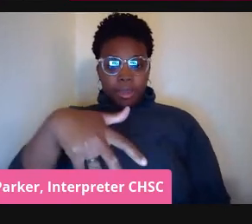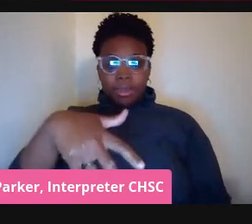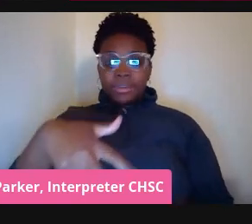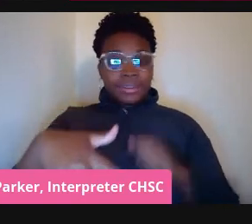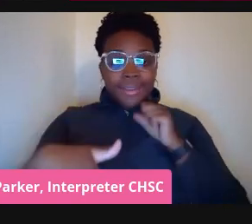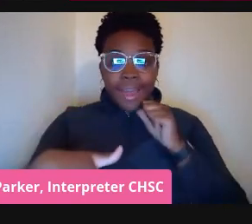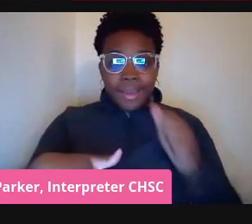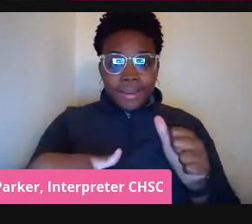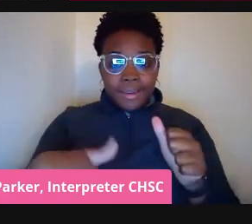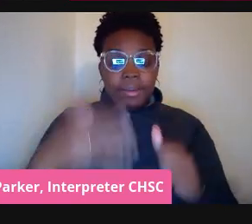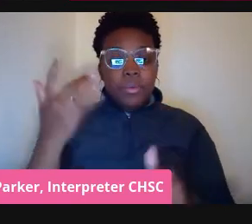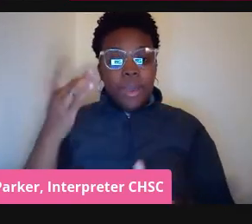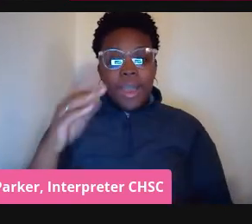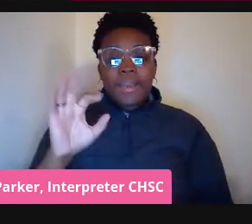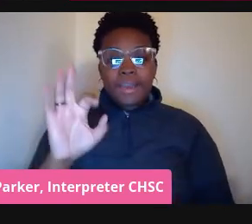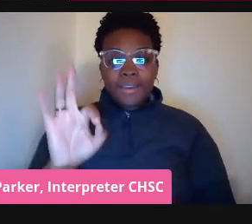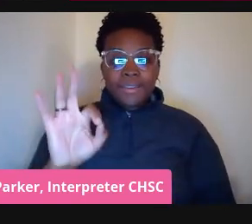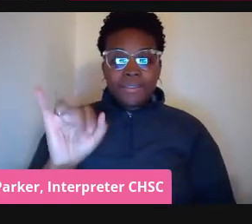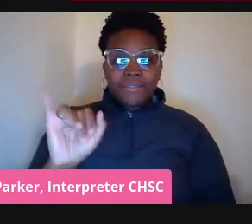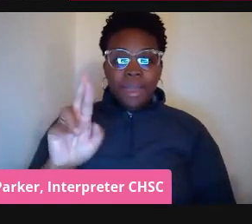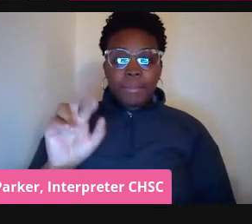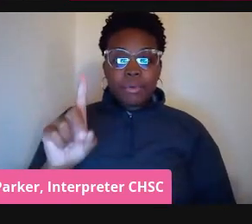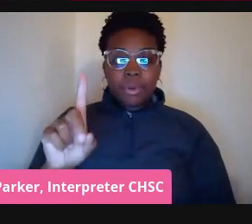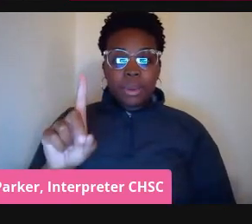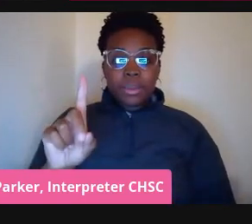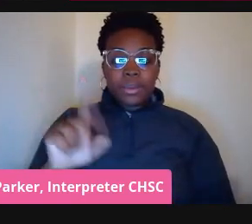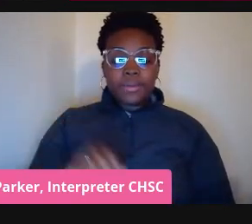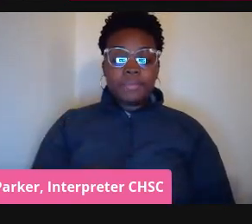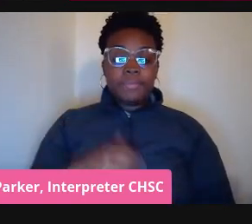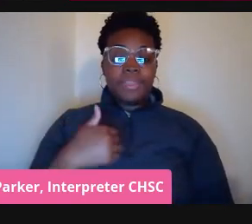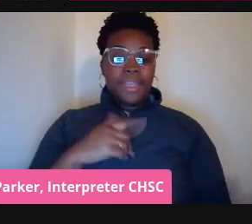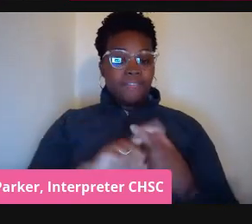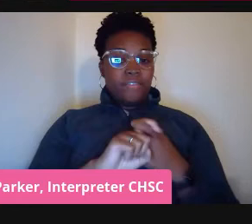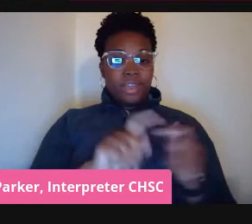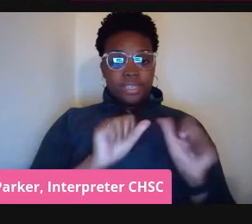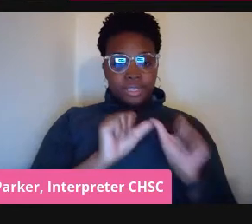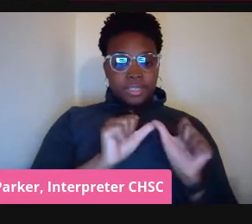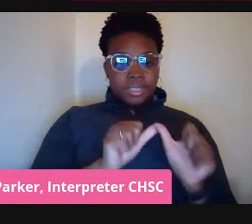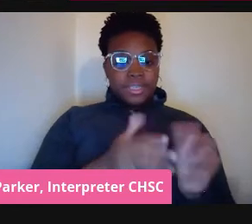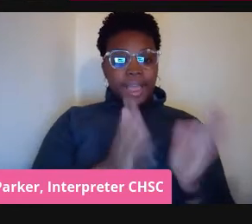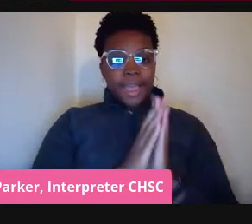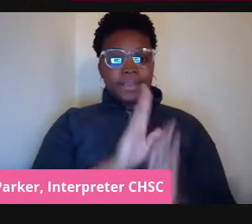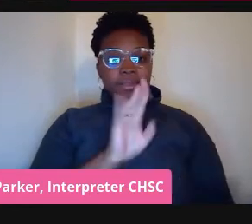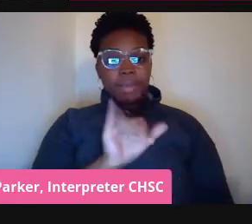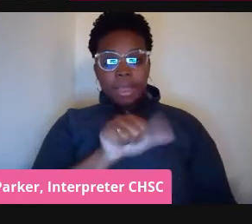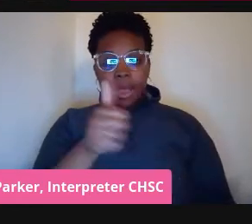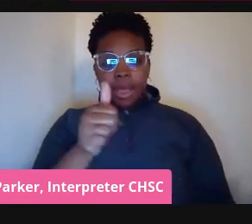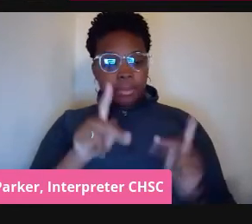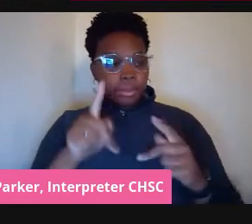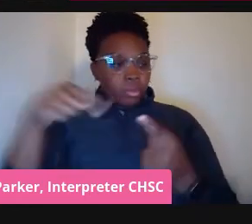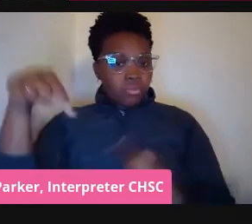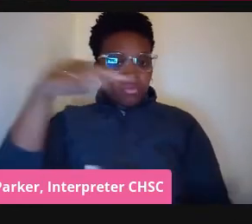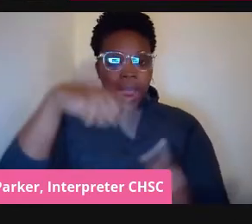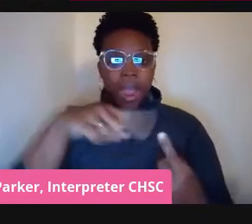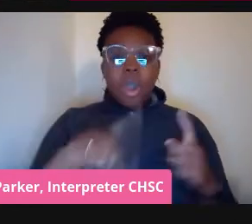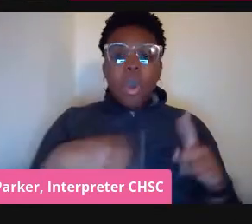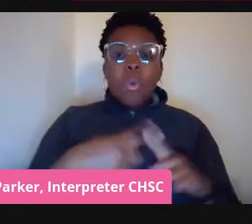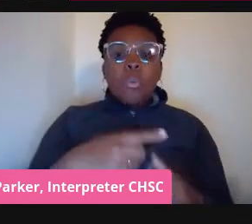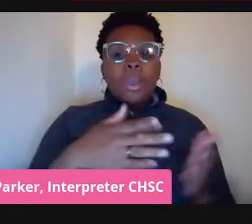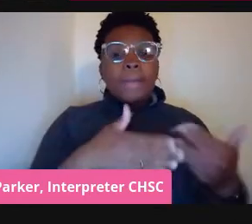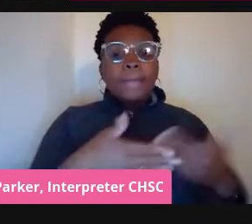of a fibroid. I've got friends who consistently are asked by other people around them, oh, when's your baby